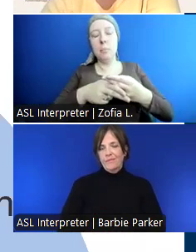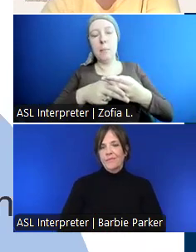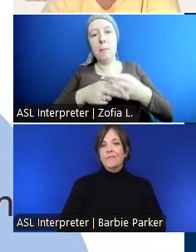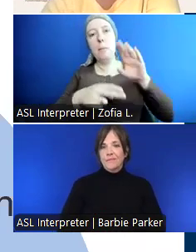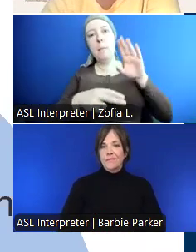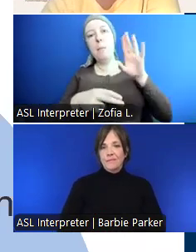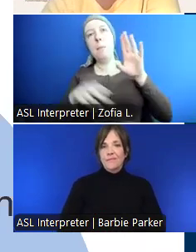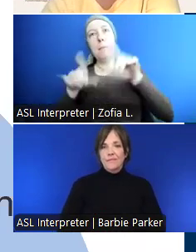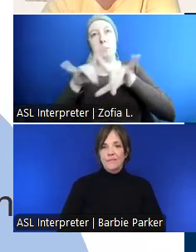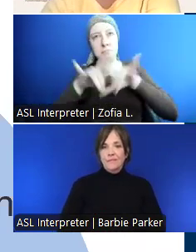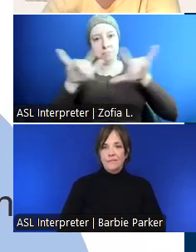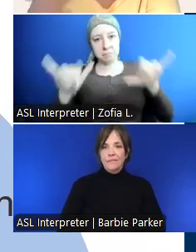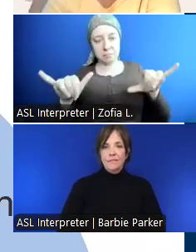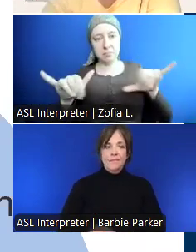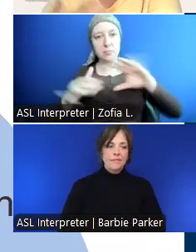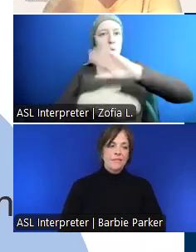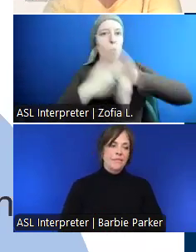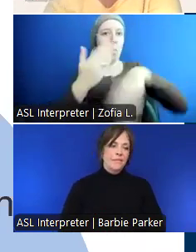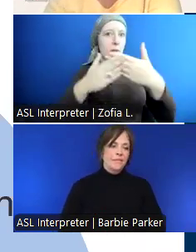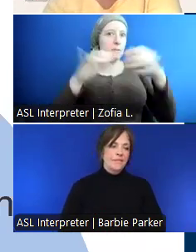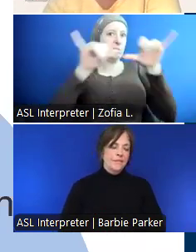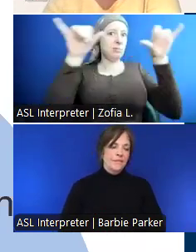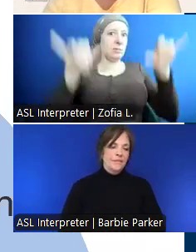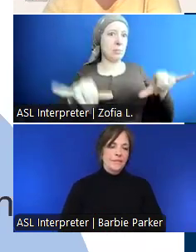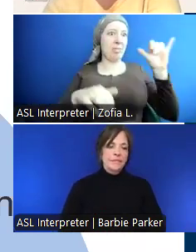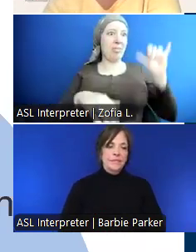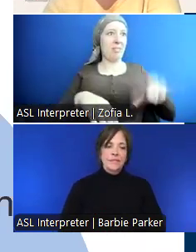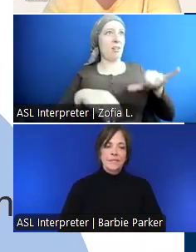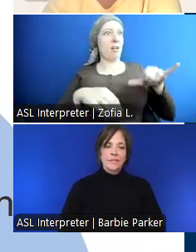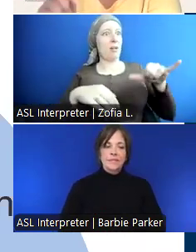and as well as for all of the systems that perhaps are working